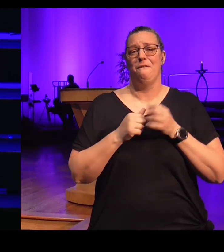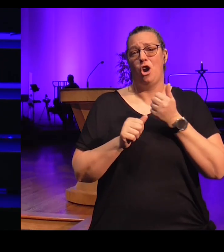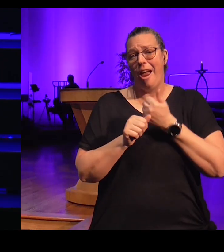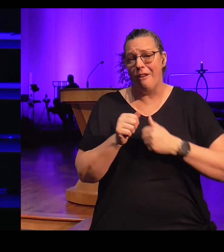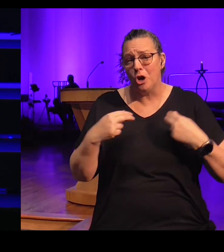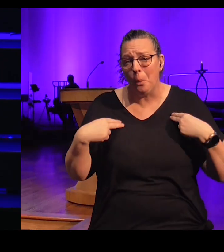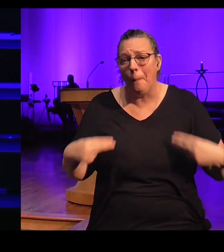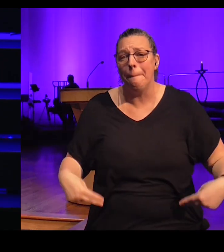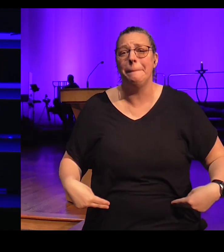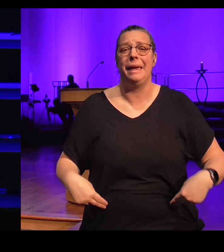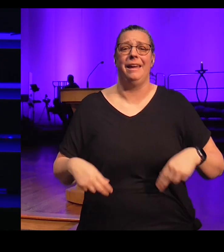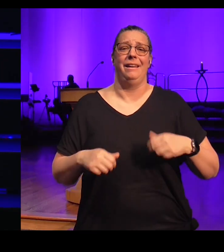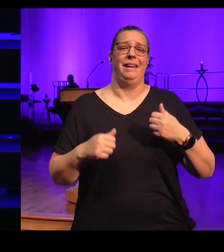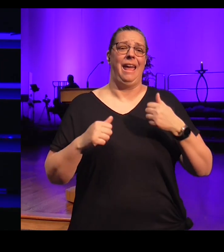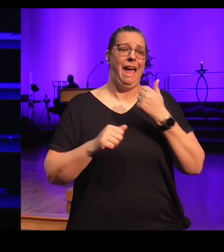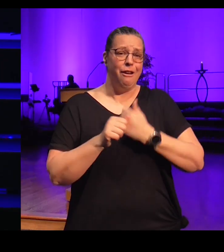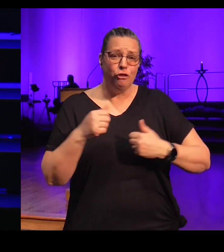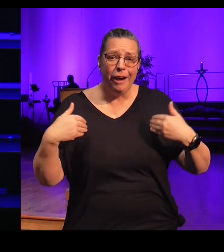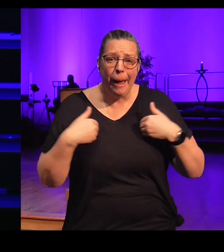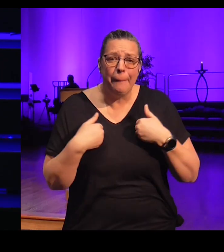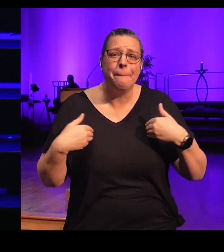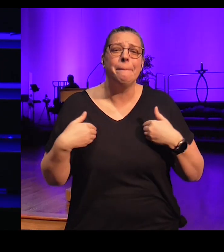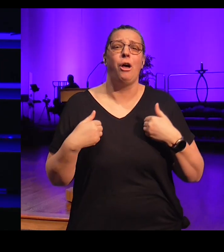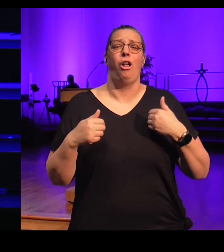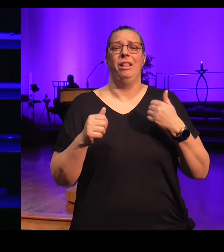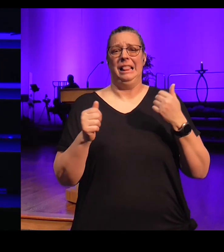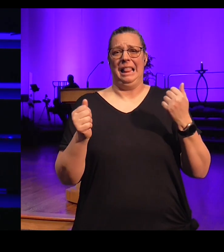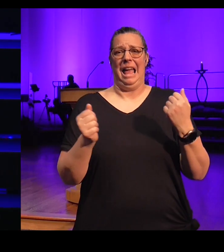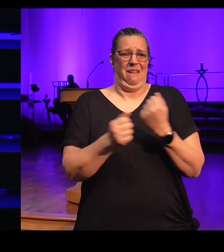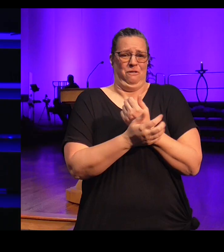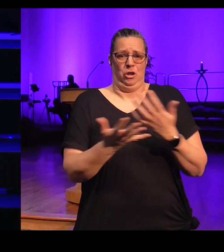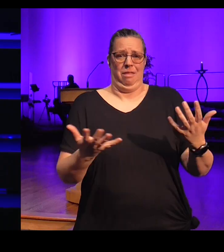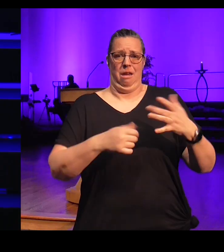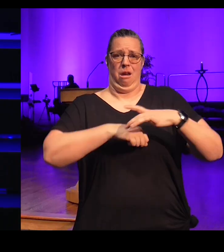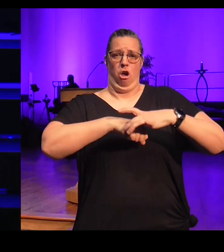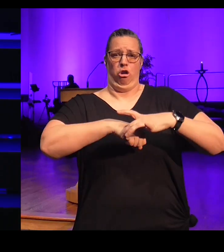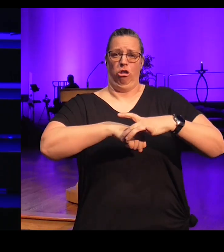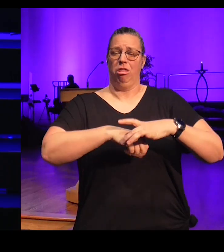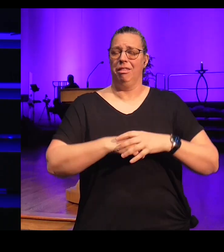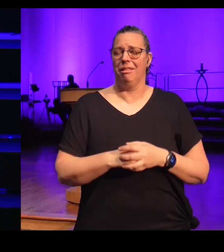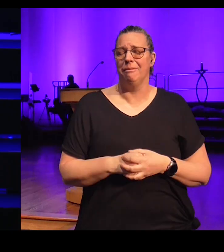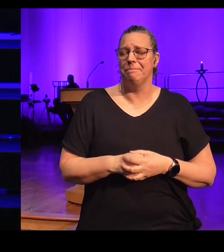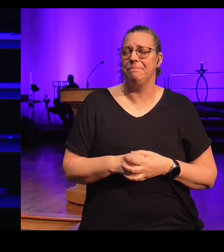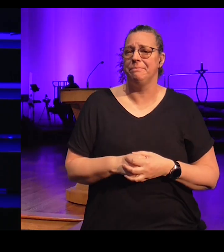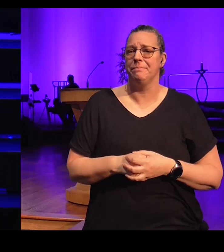every human, every creature, every being on the earth.